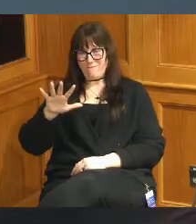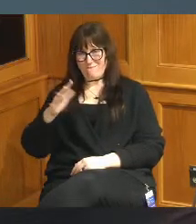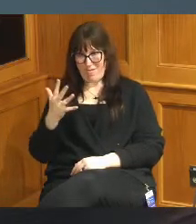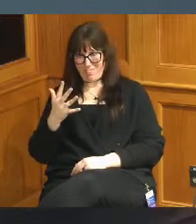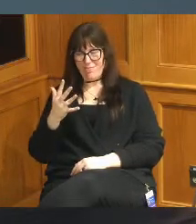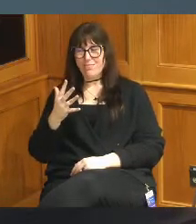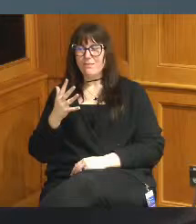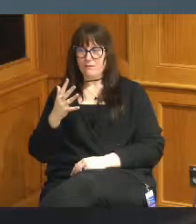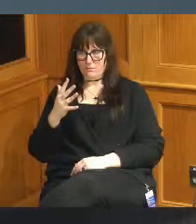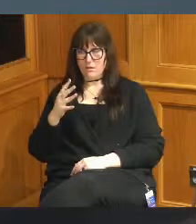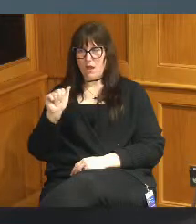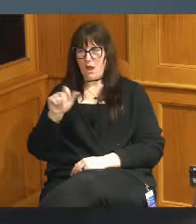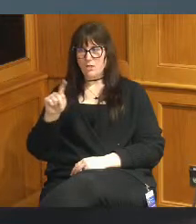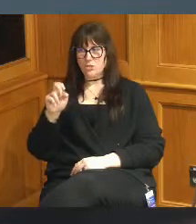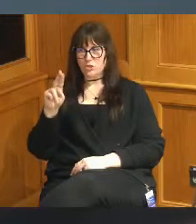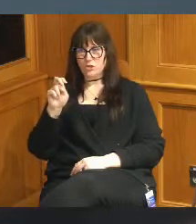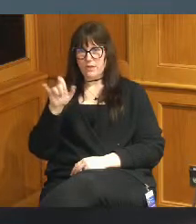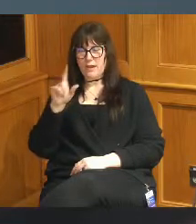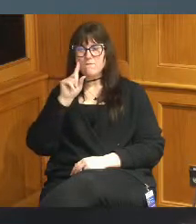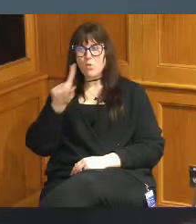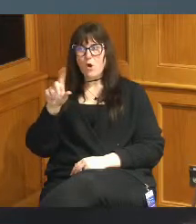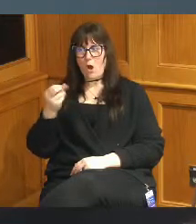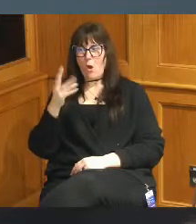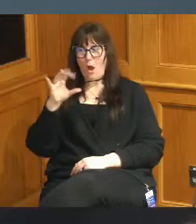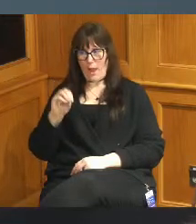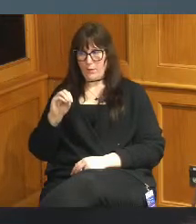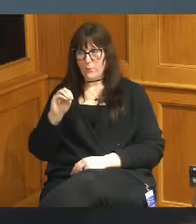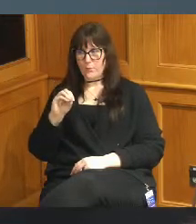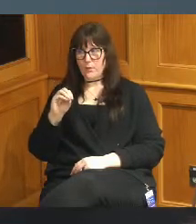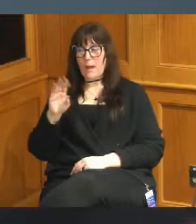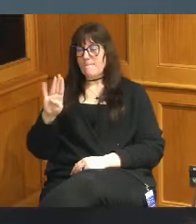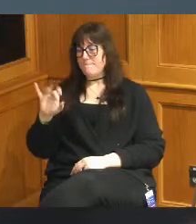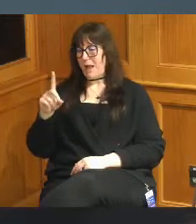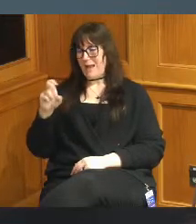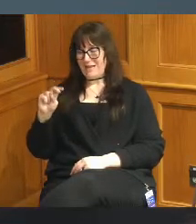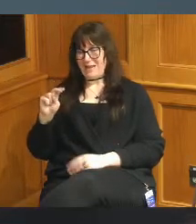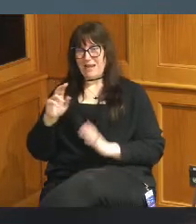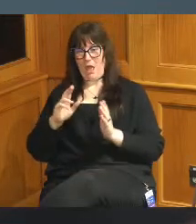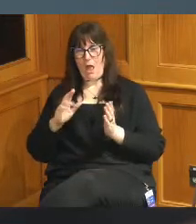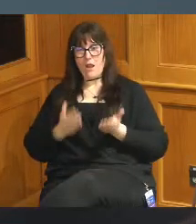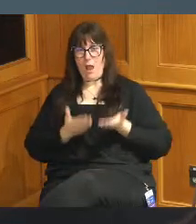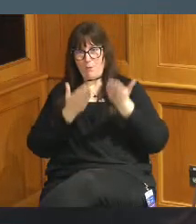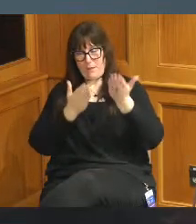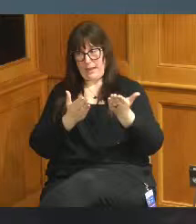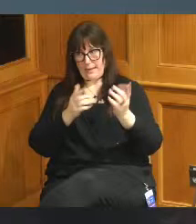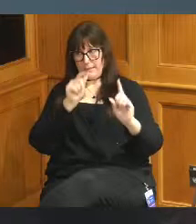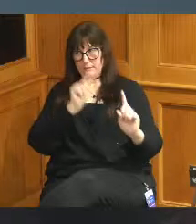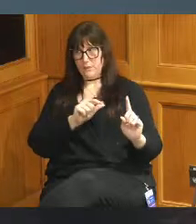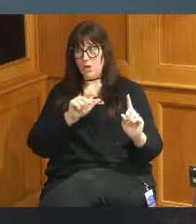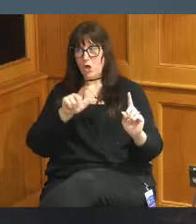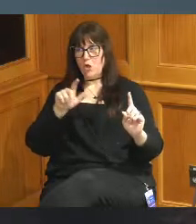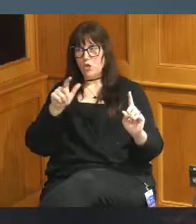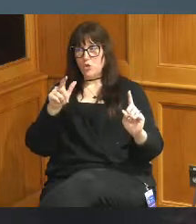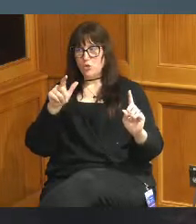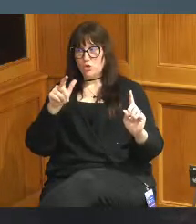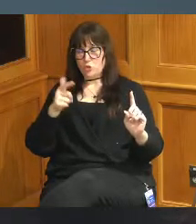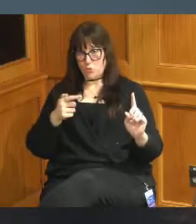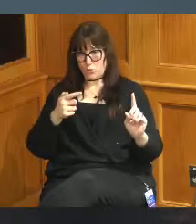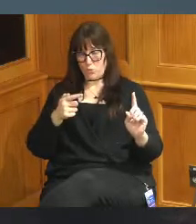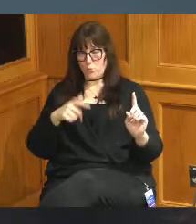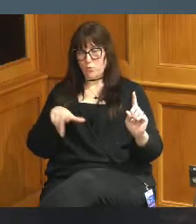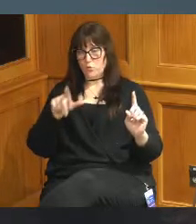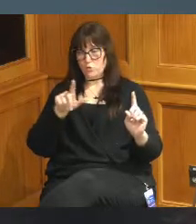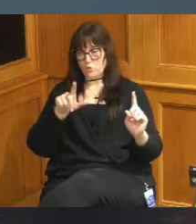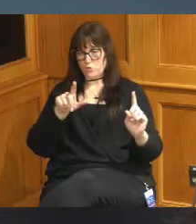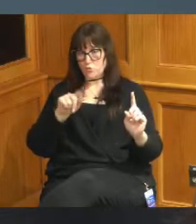Southern District of Ohio, President Joseph Biden nominated Parker on September the 28th, 2021, and the United States